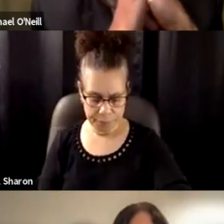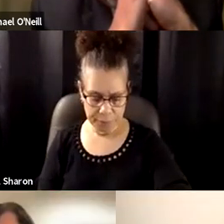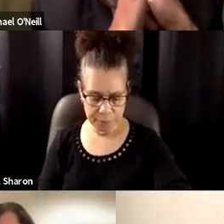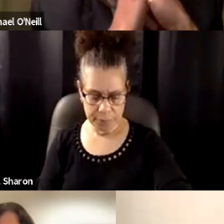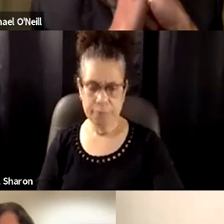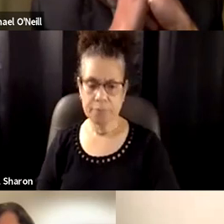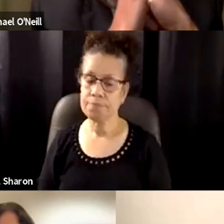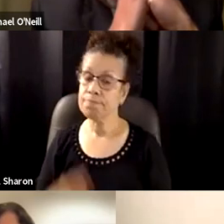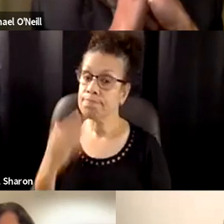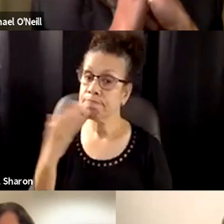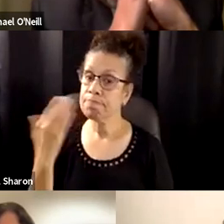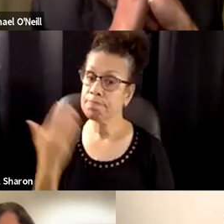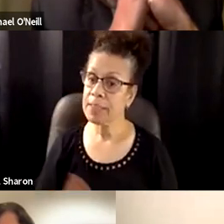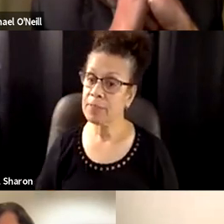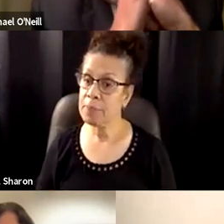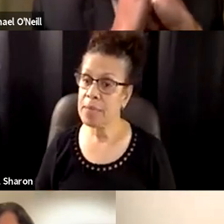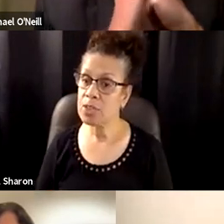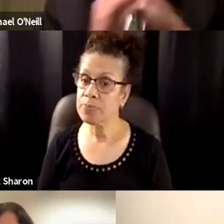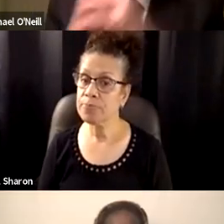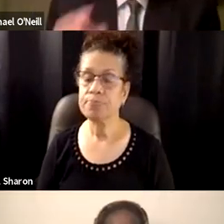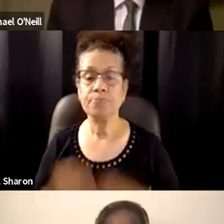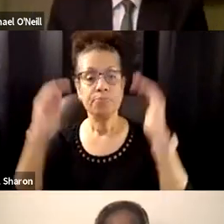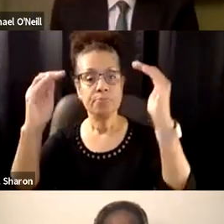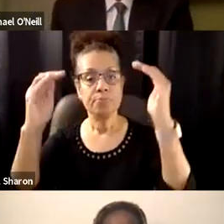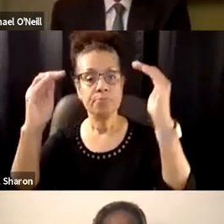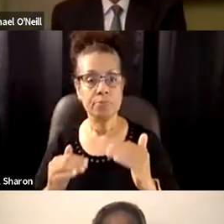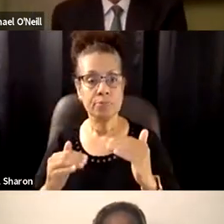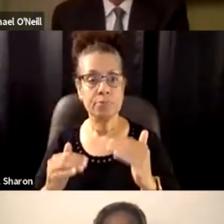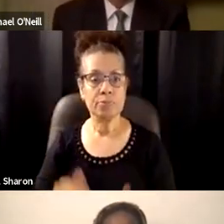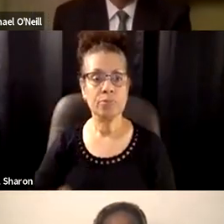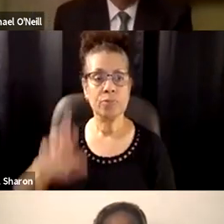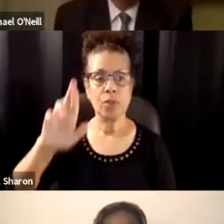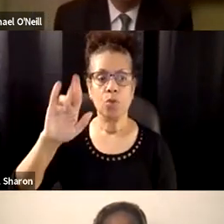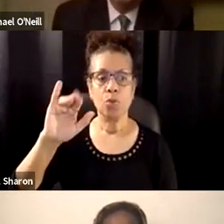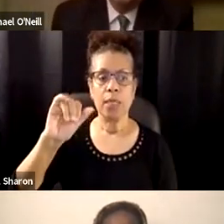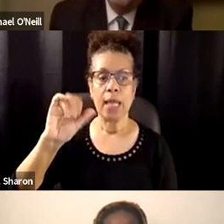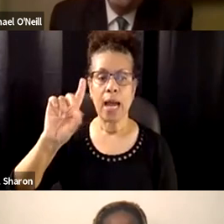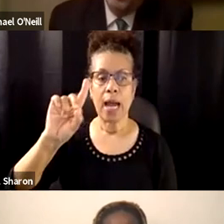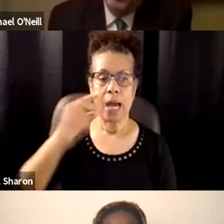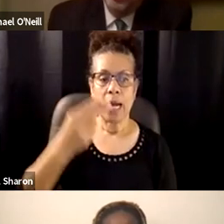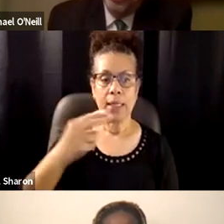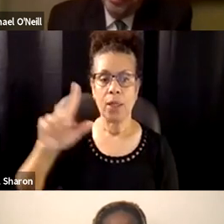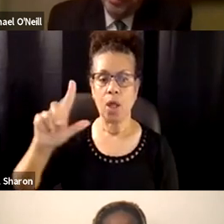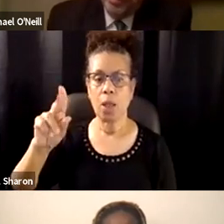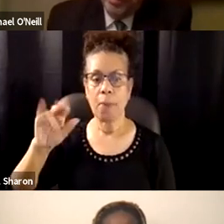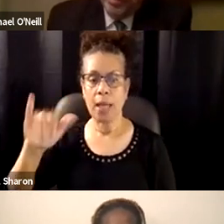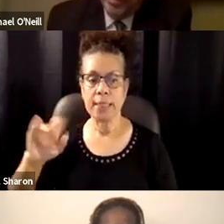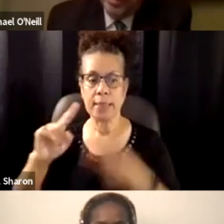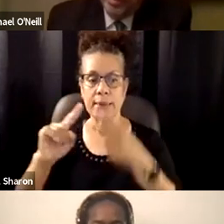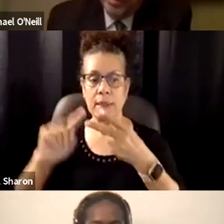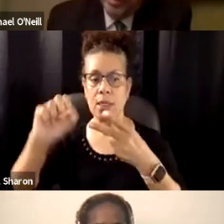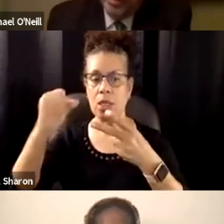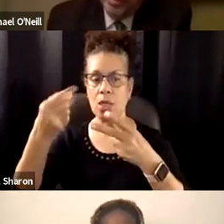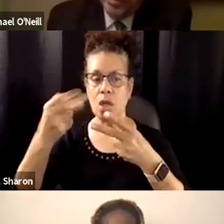thank you very much our next speaker is riyad labardi followed by sherry kelleher